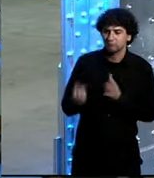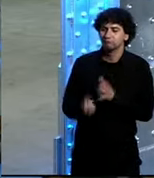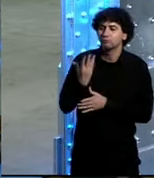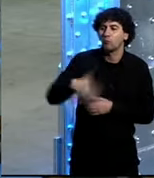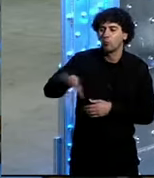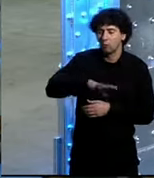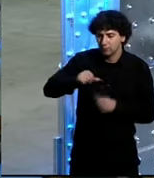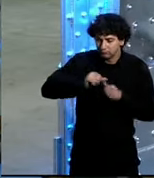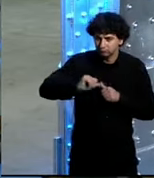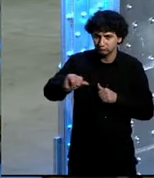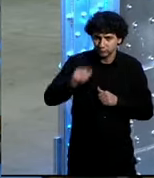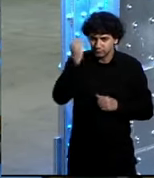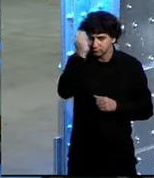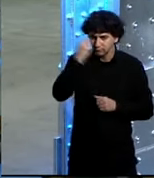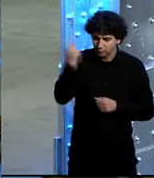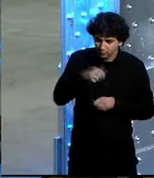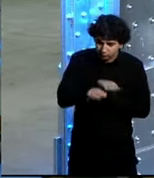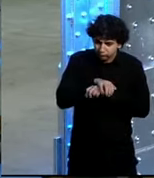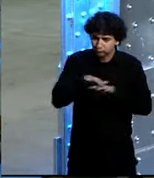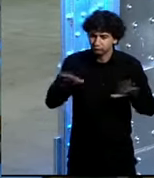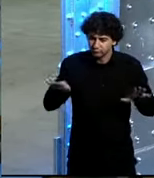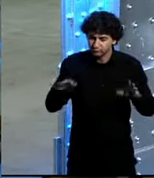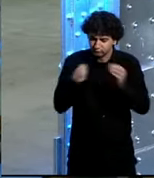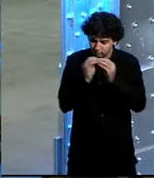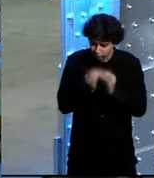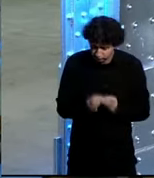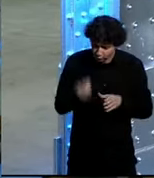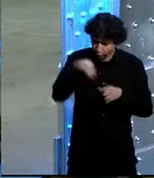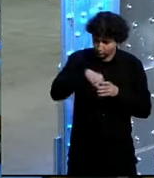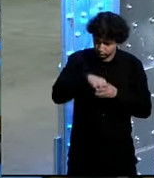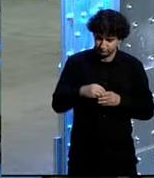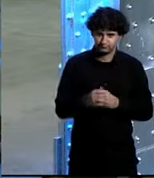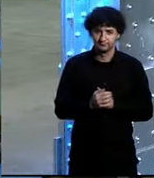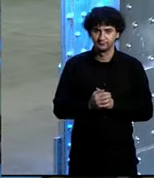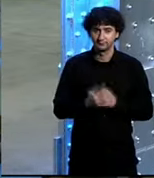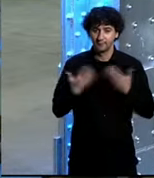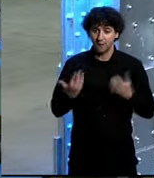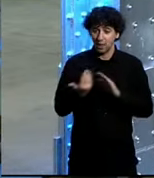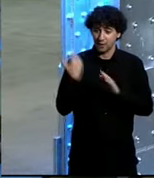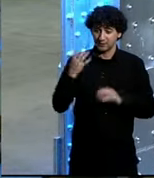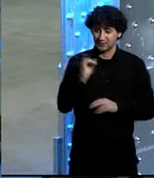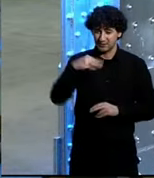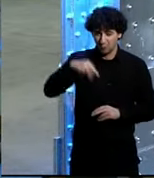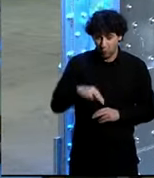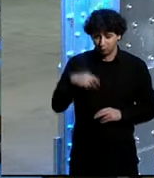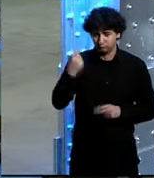and it's based on an original proposal, on an original idea.